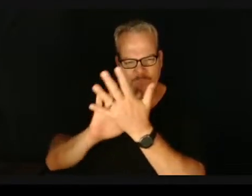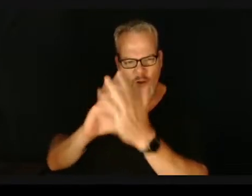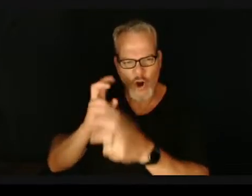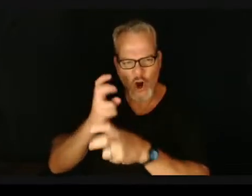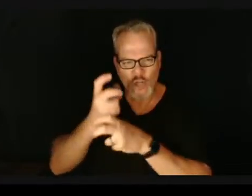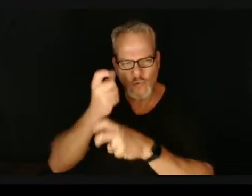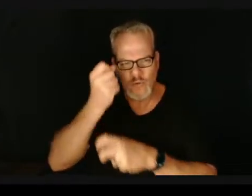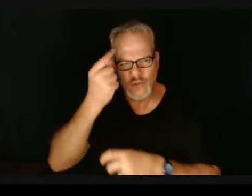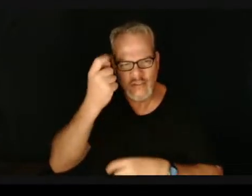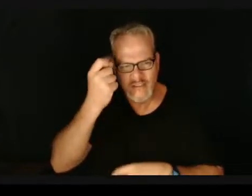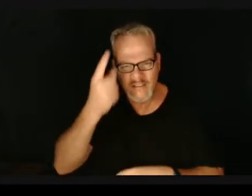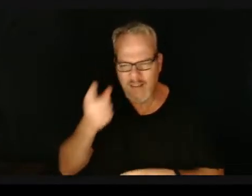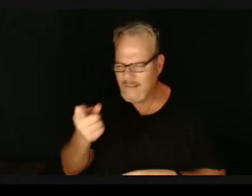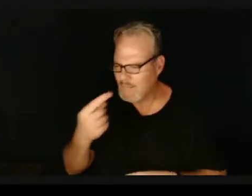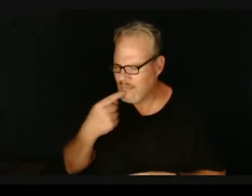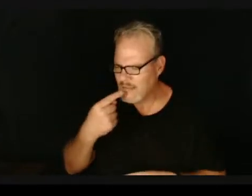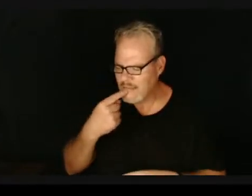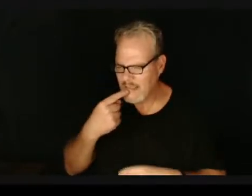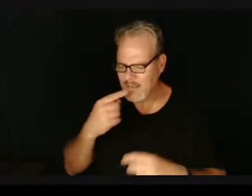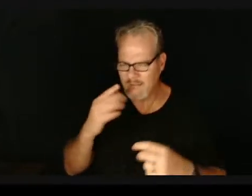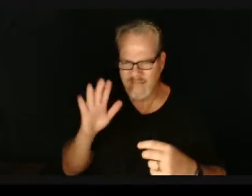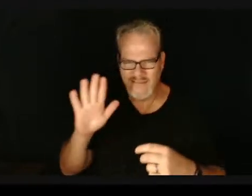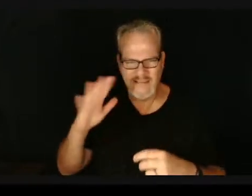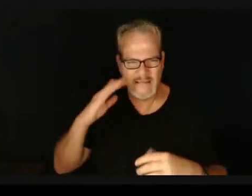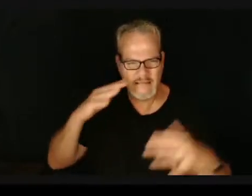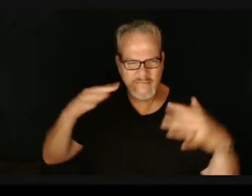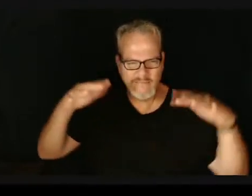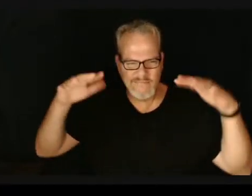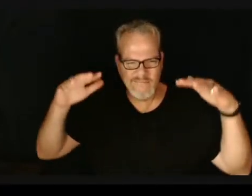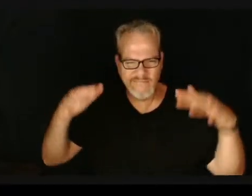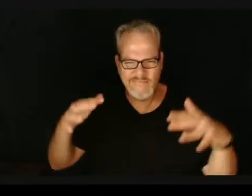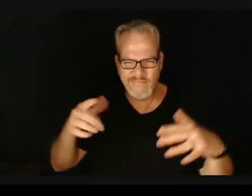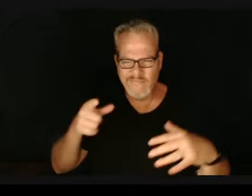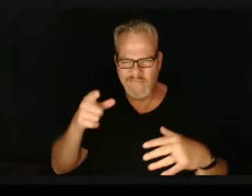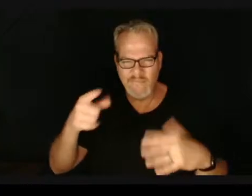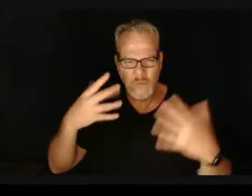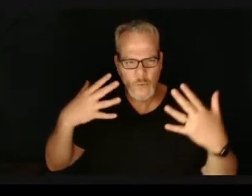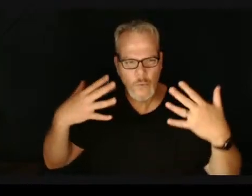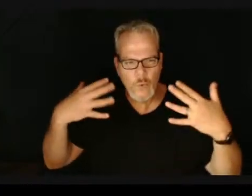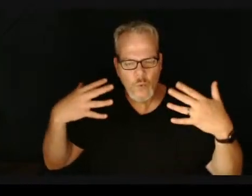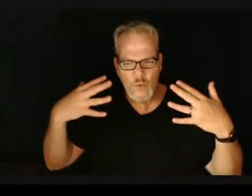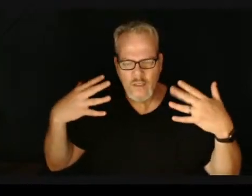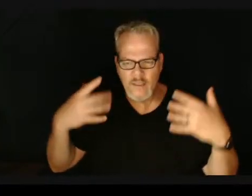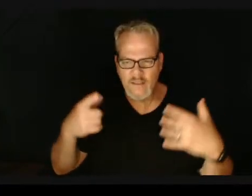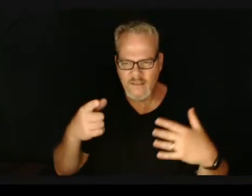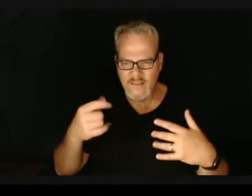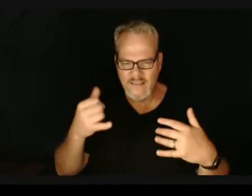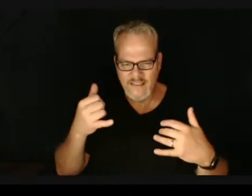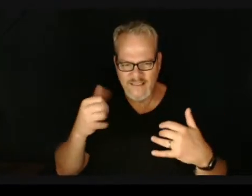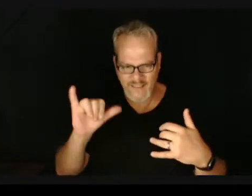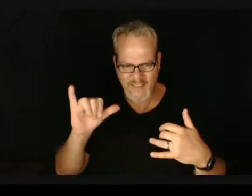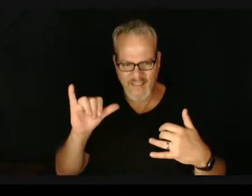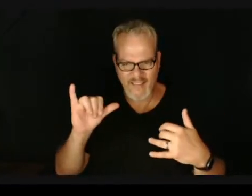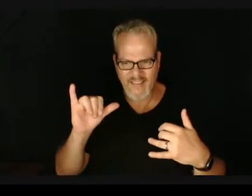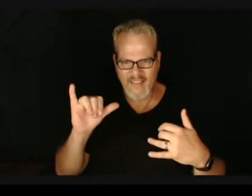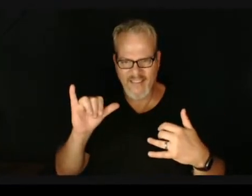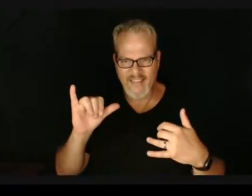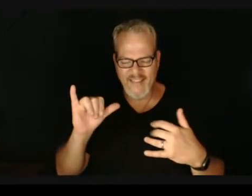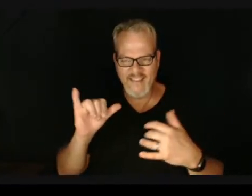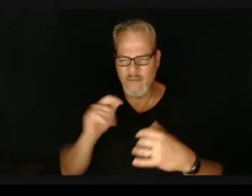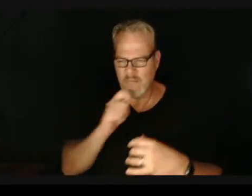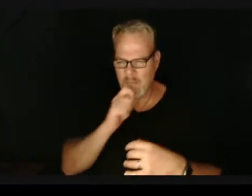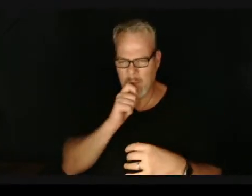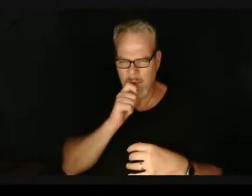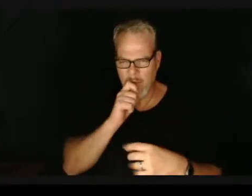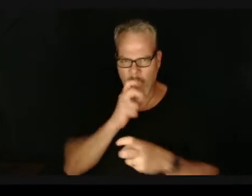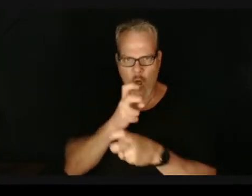cooling. The ones that fall down darker color, they're a little bit more solid, but still putty-like and fluid and rejoin this massive